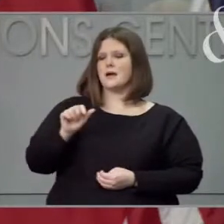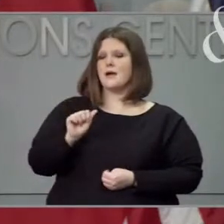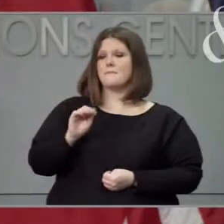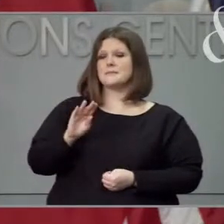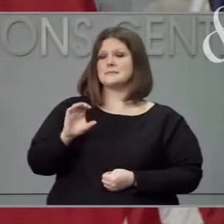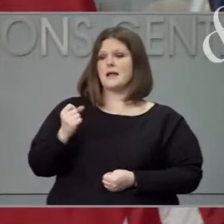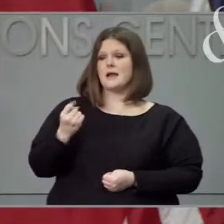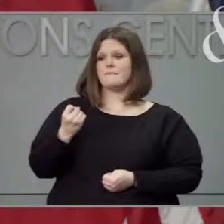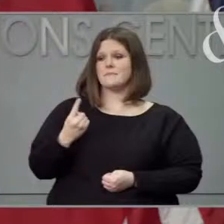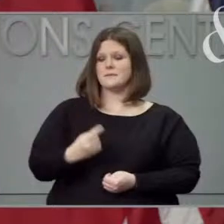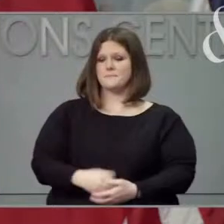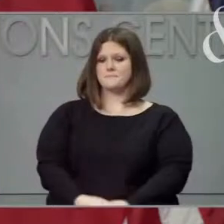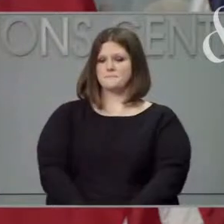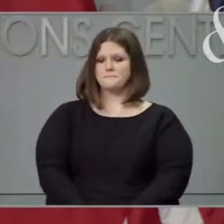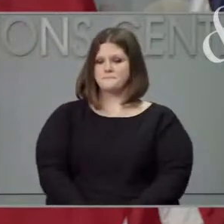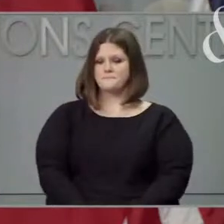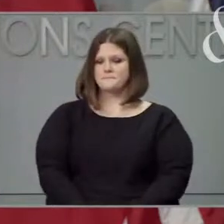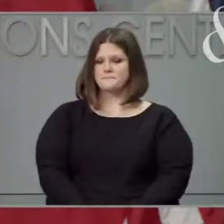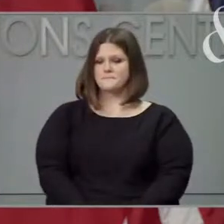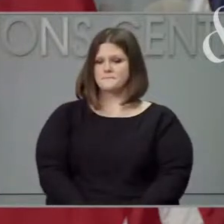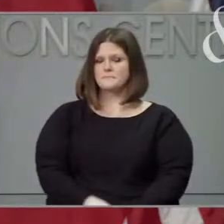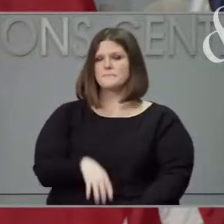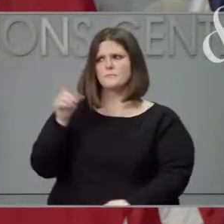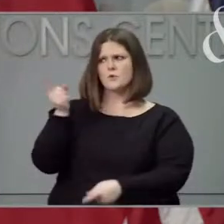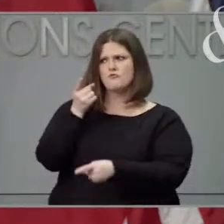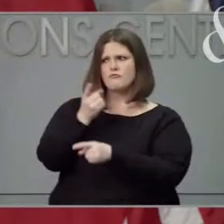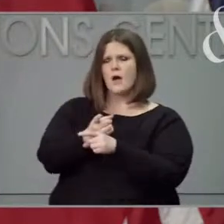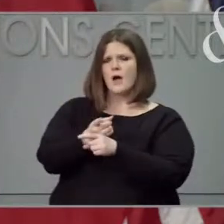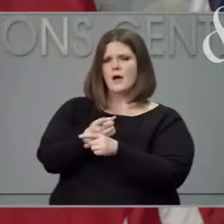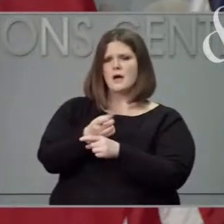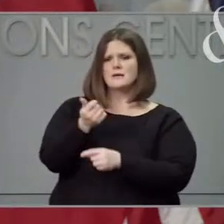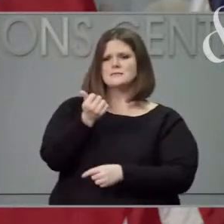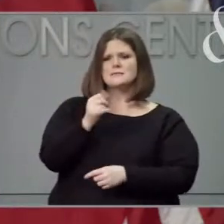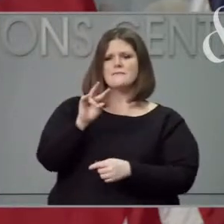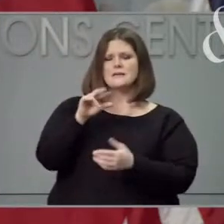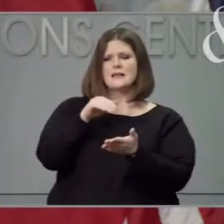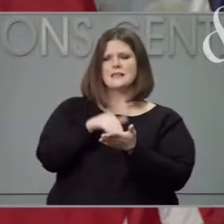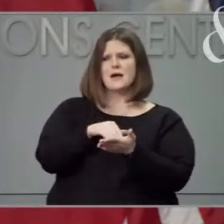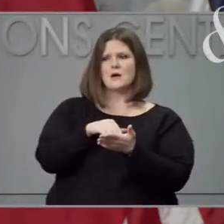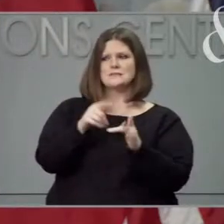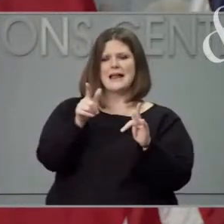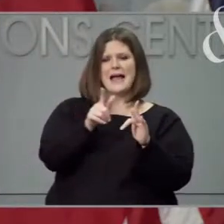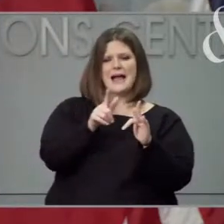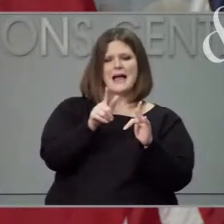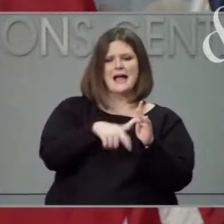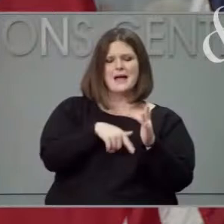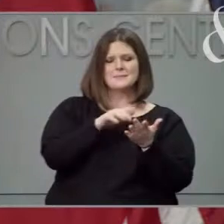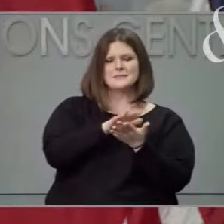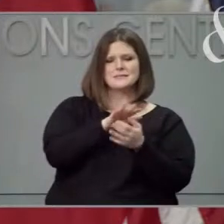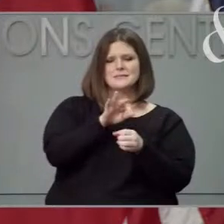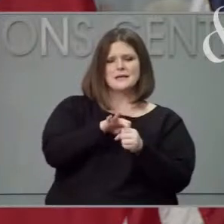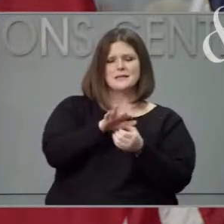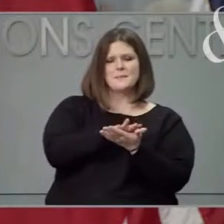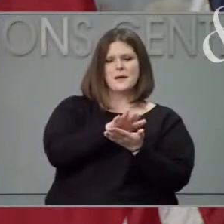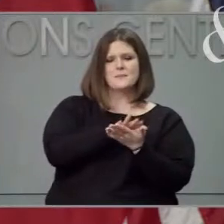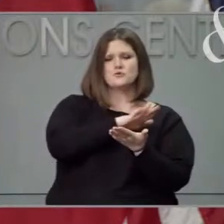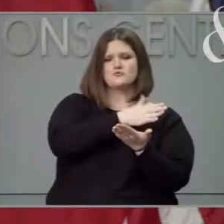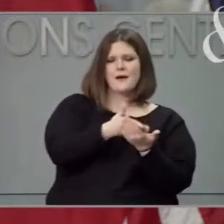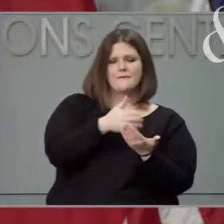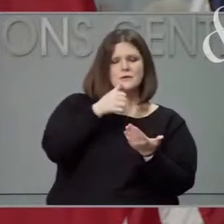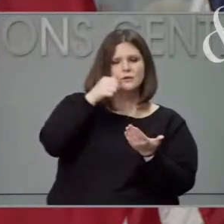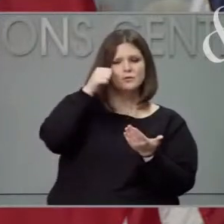Hi, good afternoon. Is it correct that there were 17,000 absentee ballots that arrived yesterday, and would those be reflected